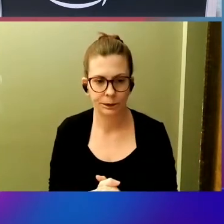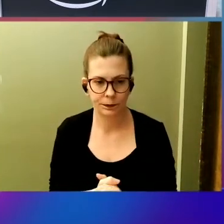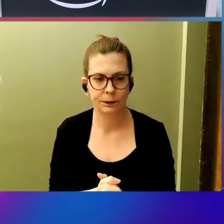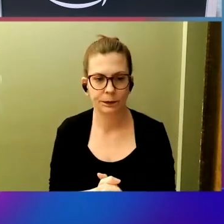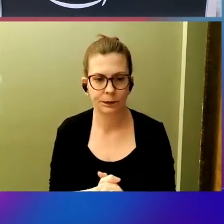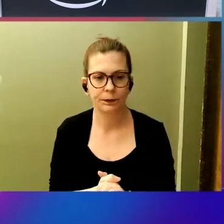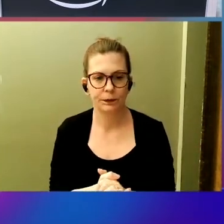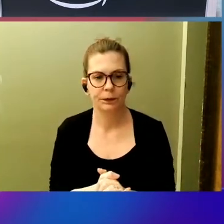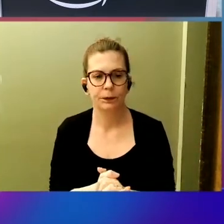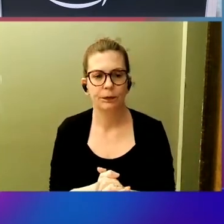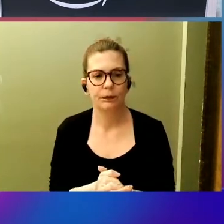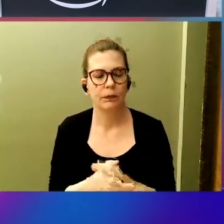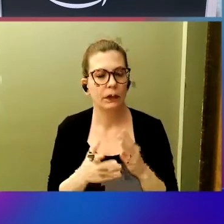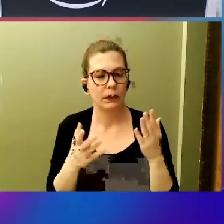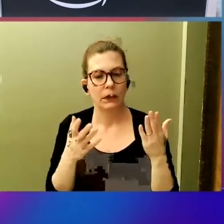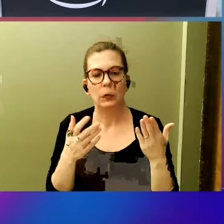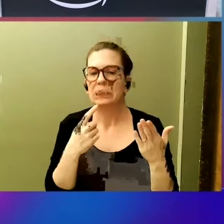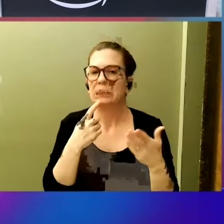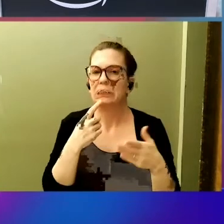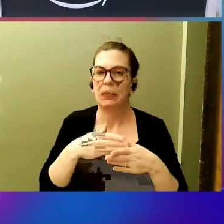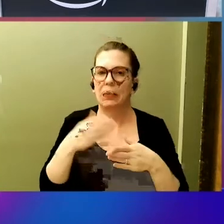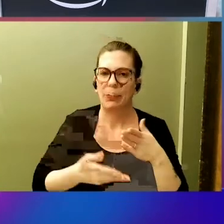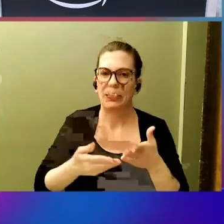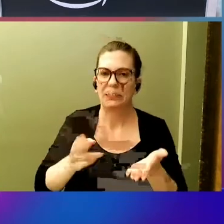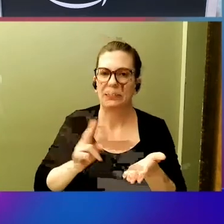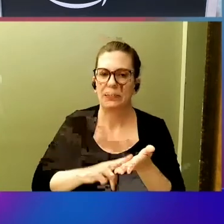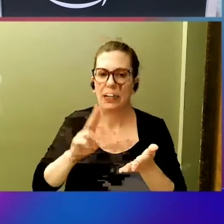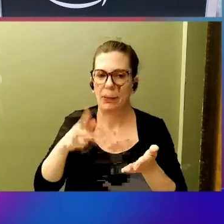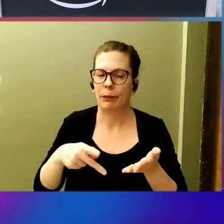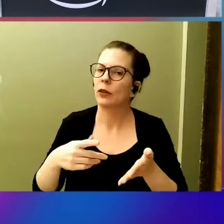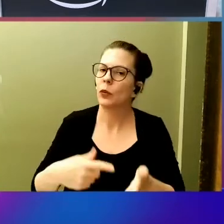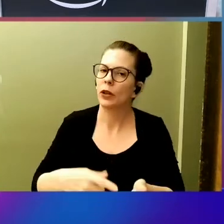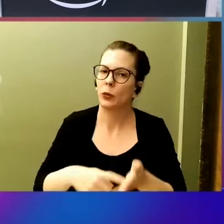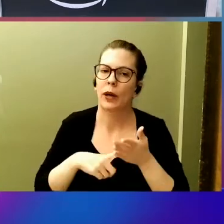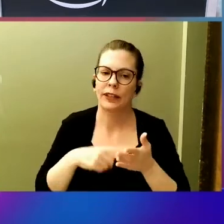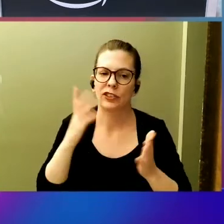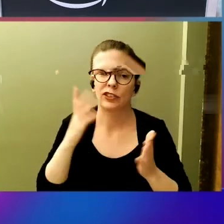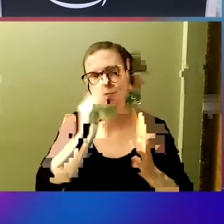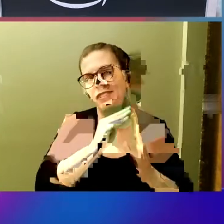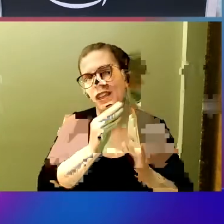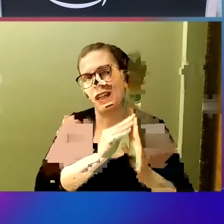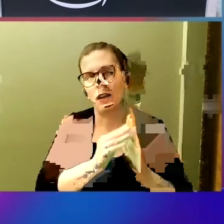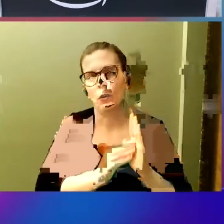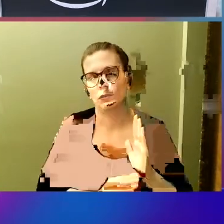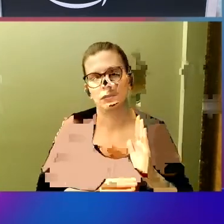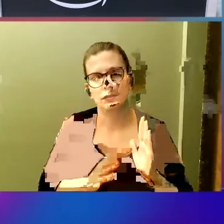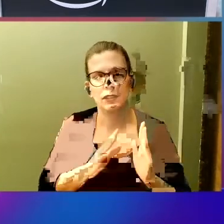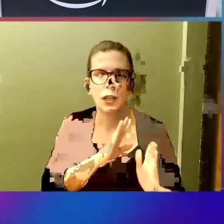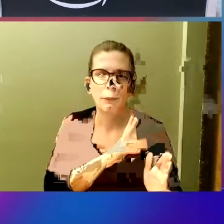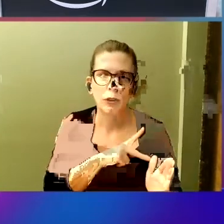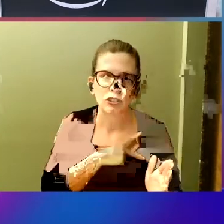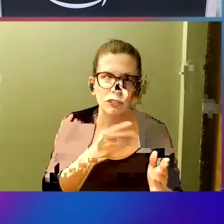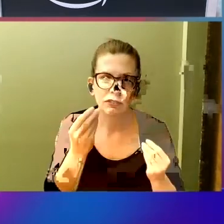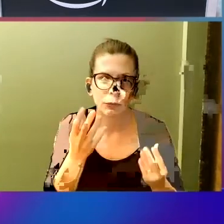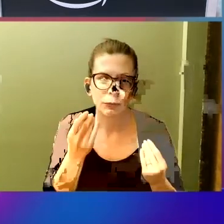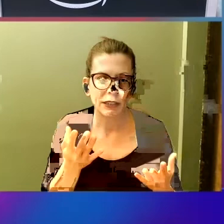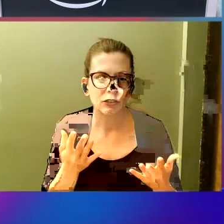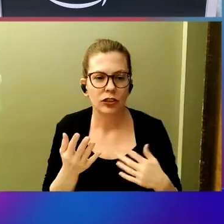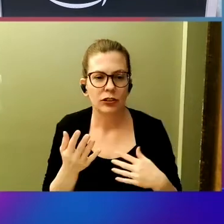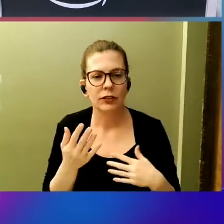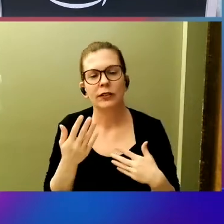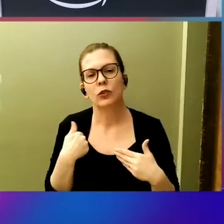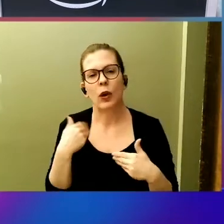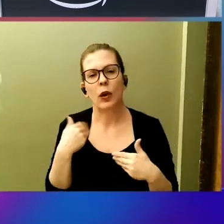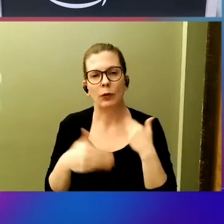just say complete sign-up, which requires basically filling out some personal information that I'm going to go through, basically